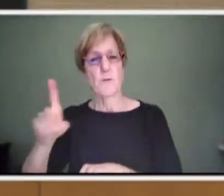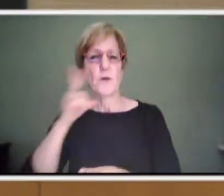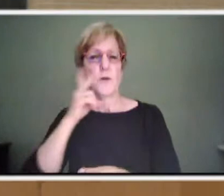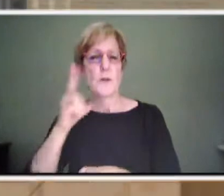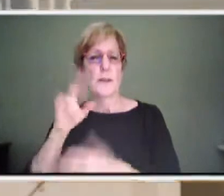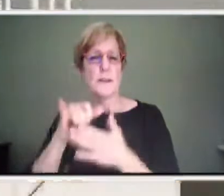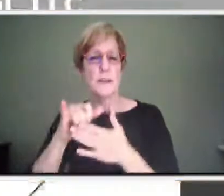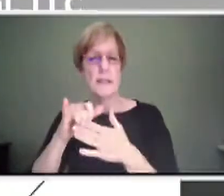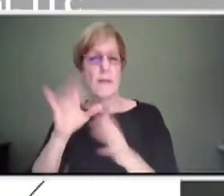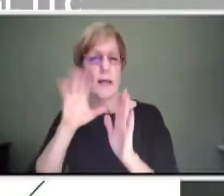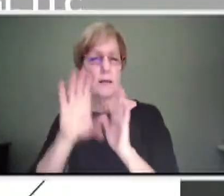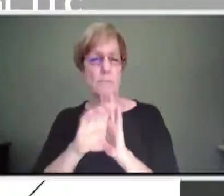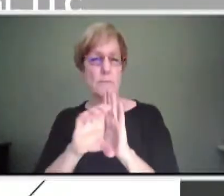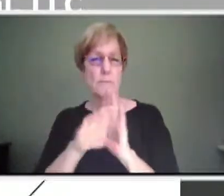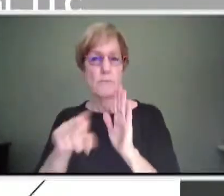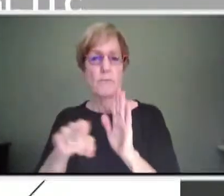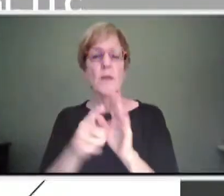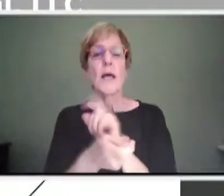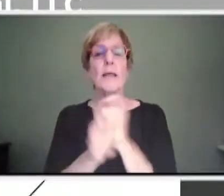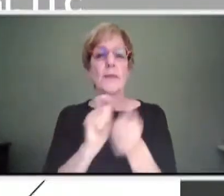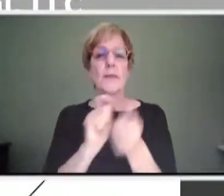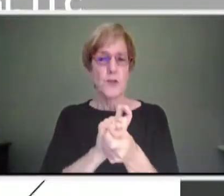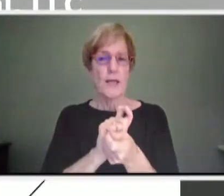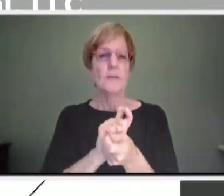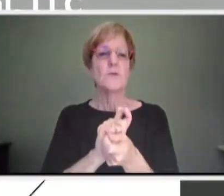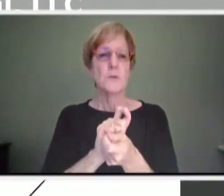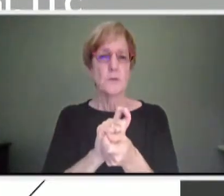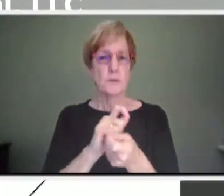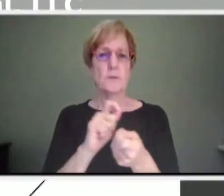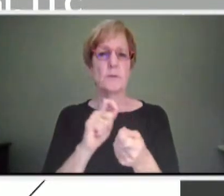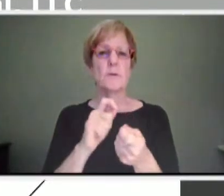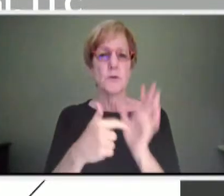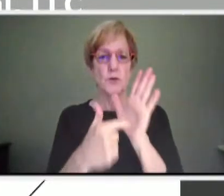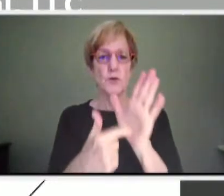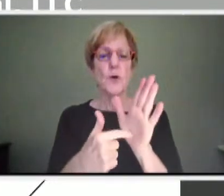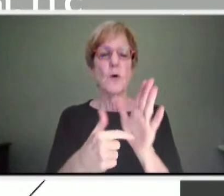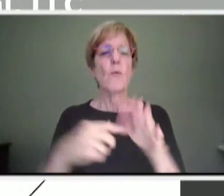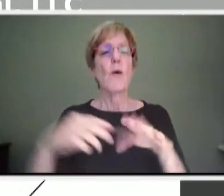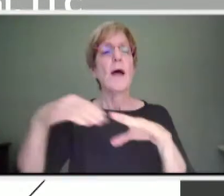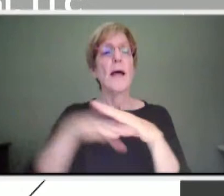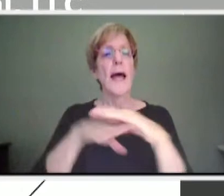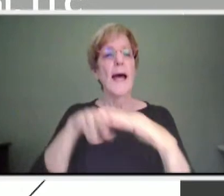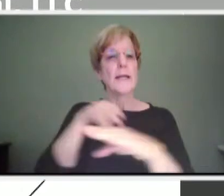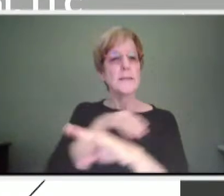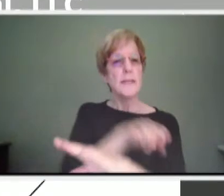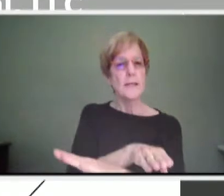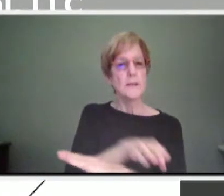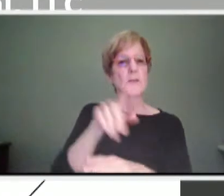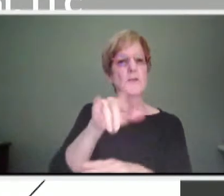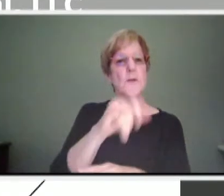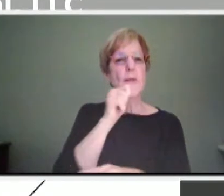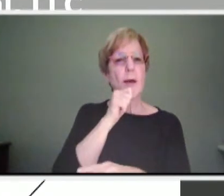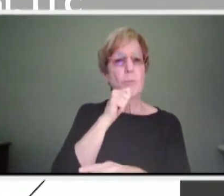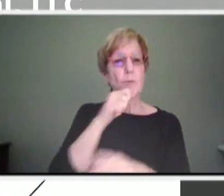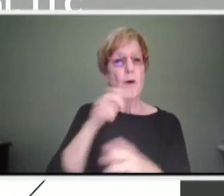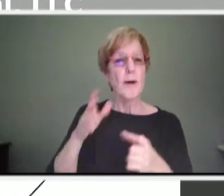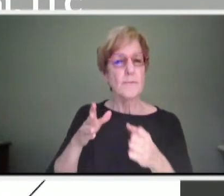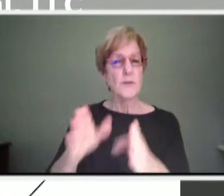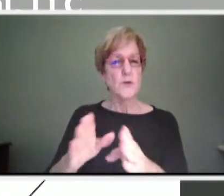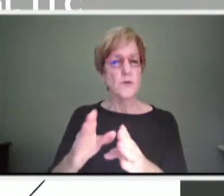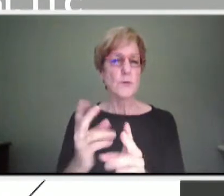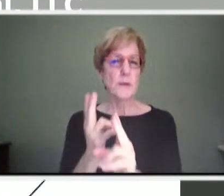They changed the petition or site plan, to show some potential access points to that private street in coordination with some of